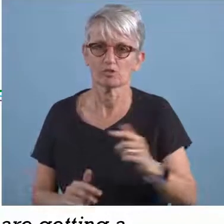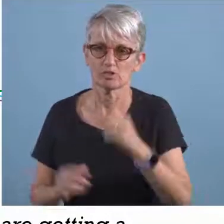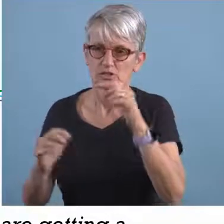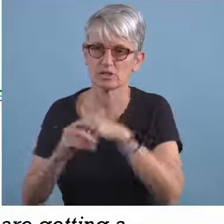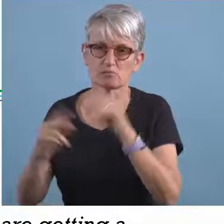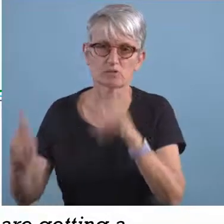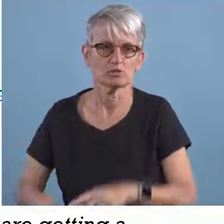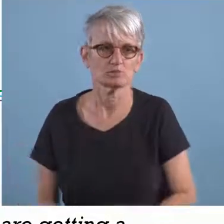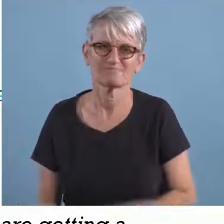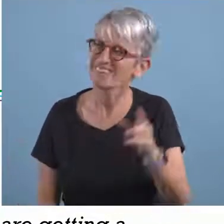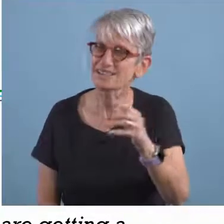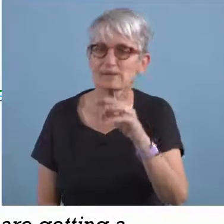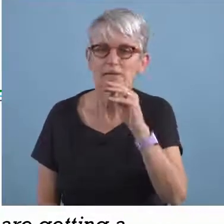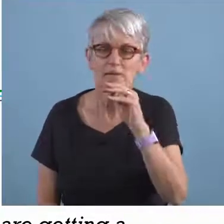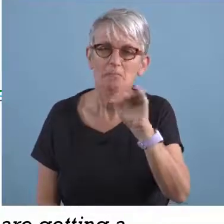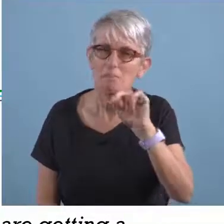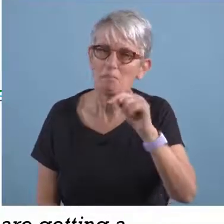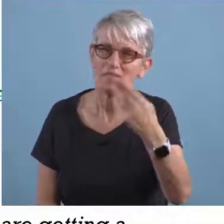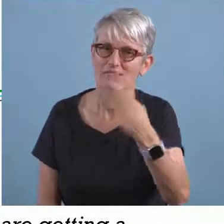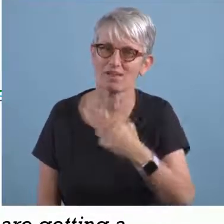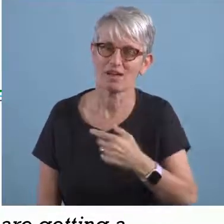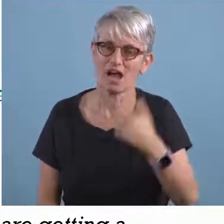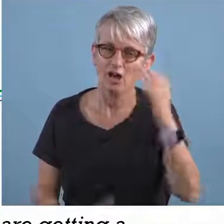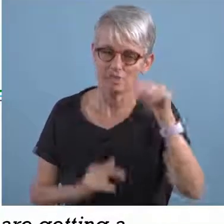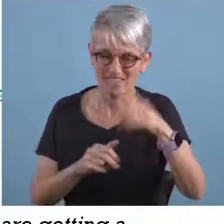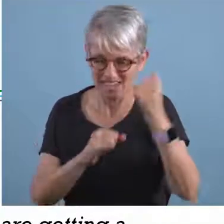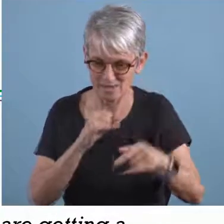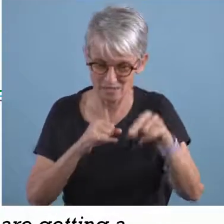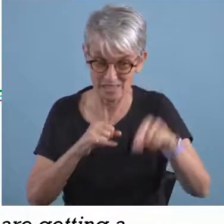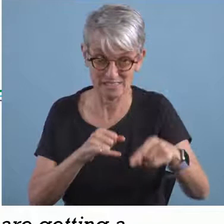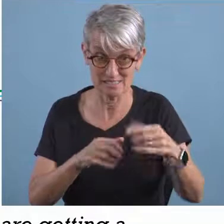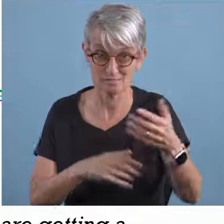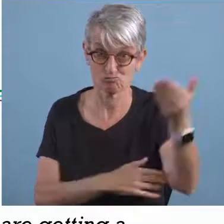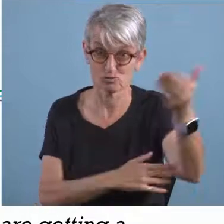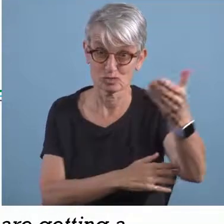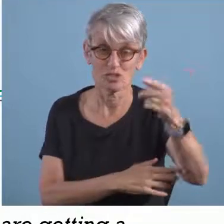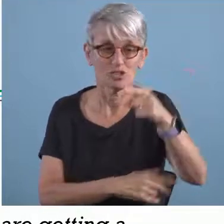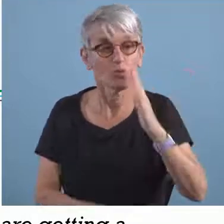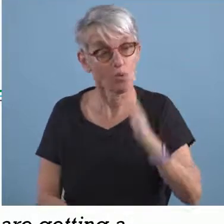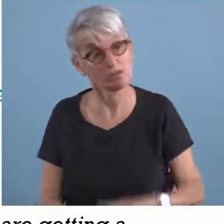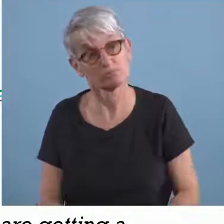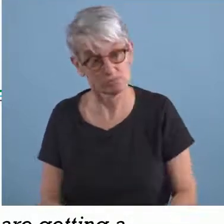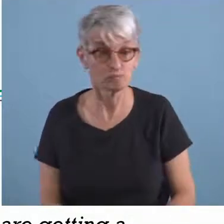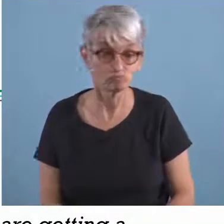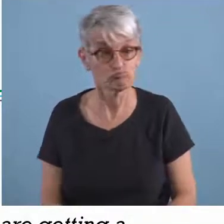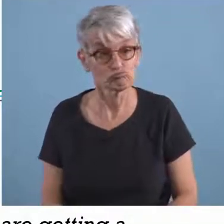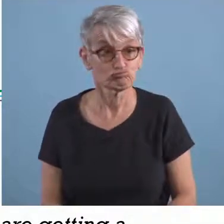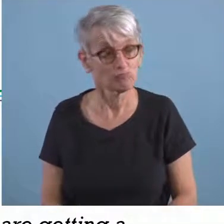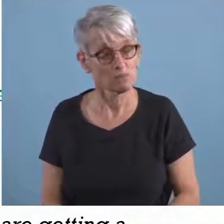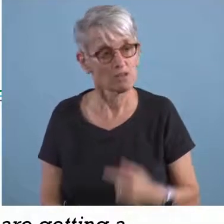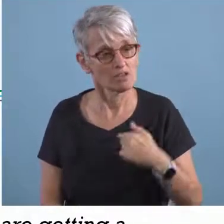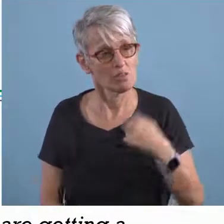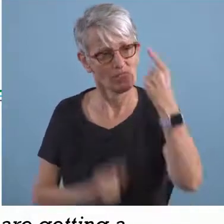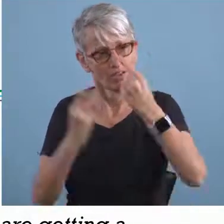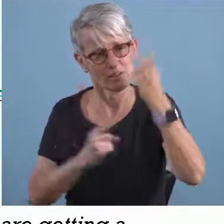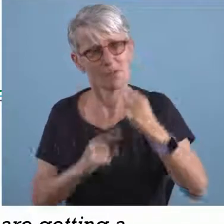Another myth that hopefully by the end of this webinar, you'll raise your eyebrows and maybe question.